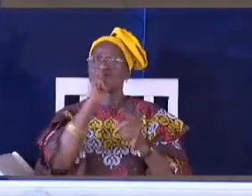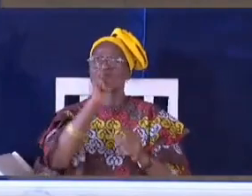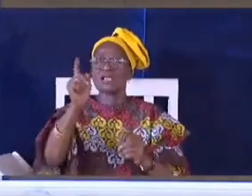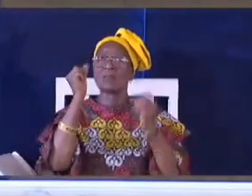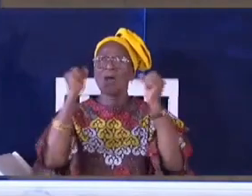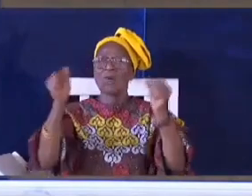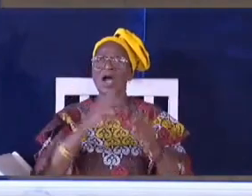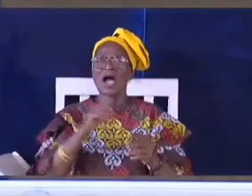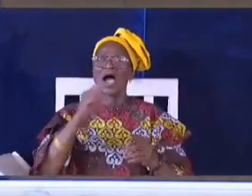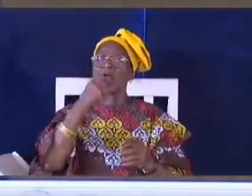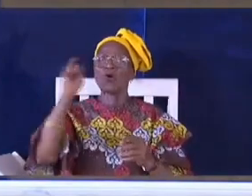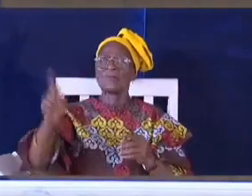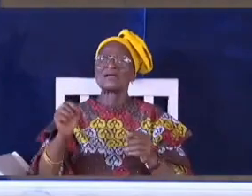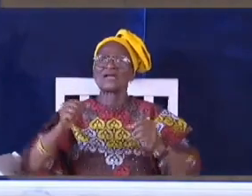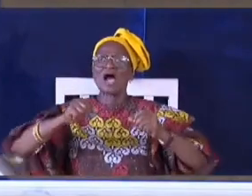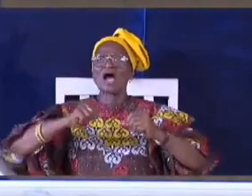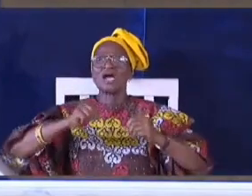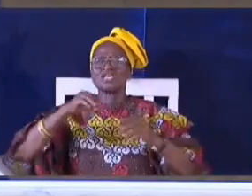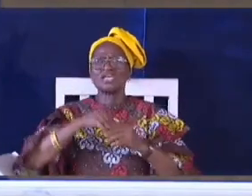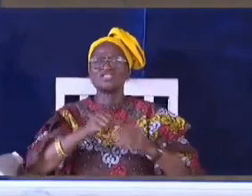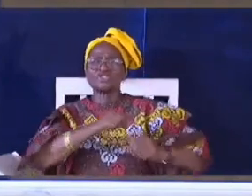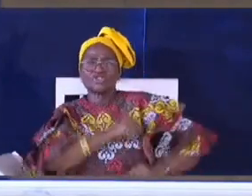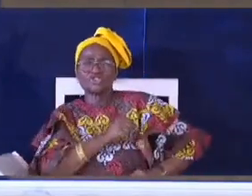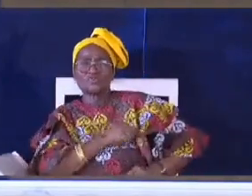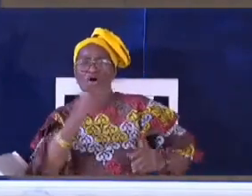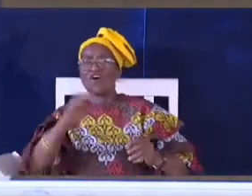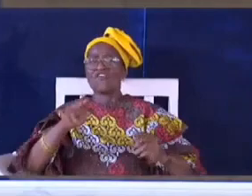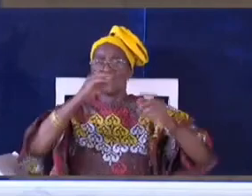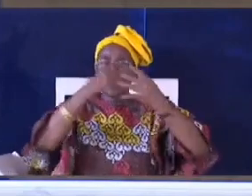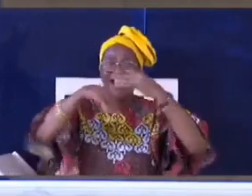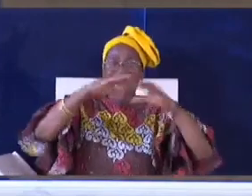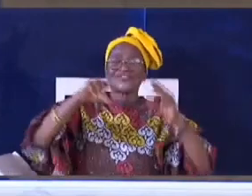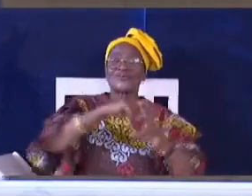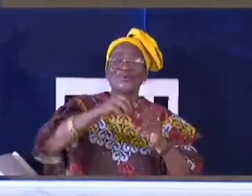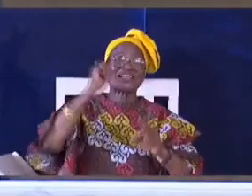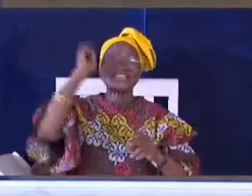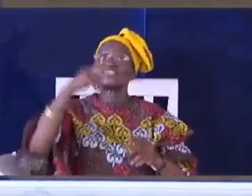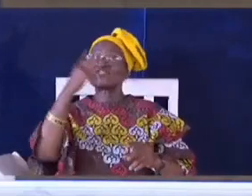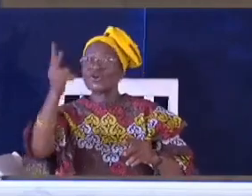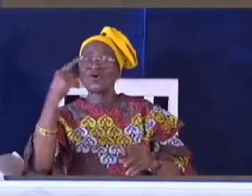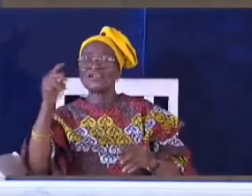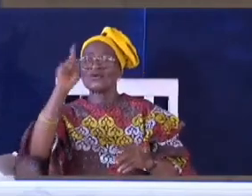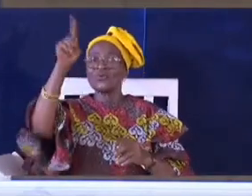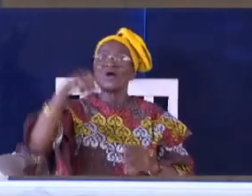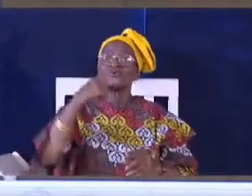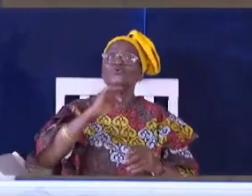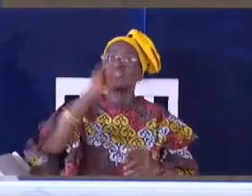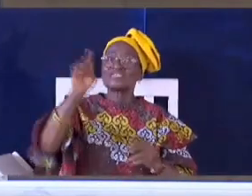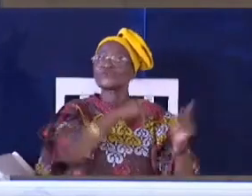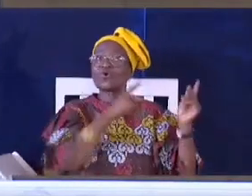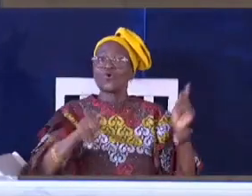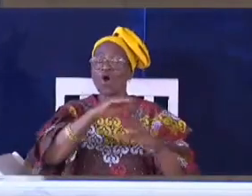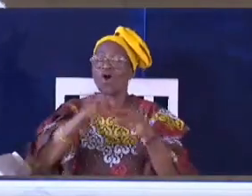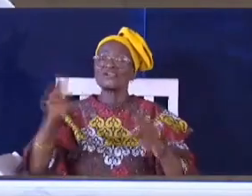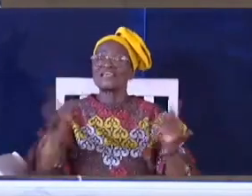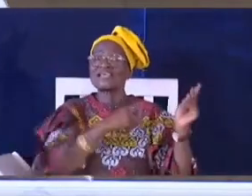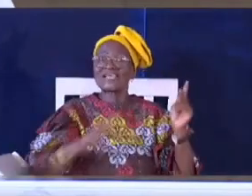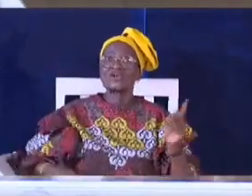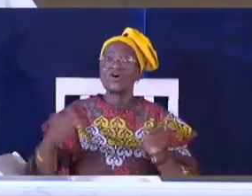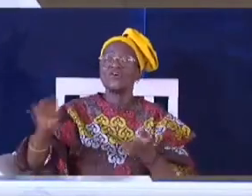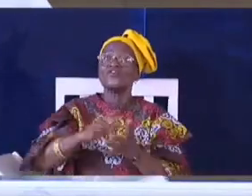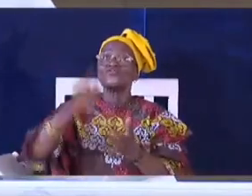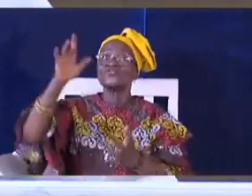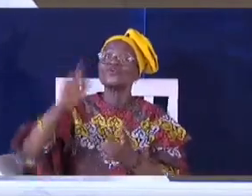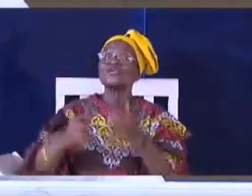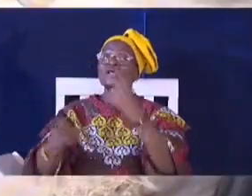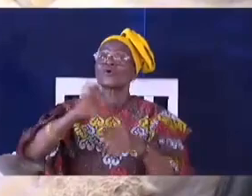saw the commander-in-chief of the hosts of heaven, when he saw the one who is called the King of Glory coming, what did he